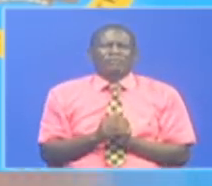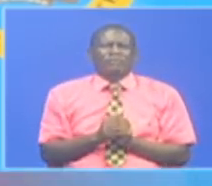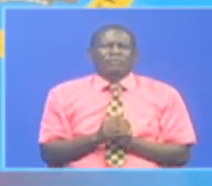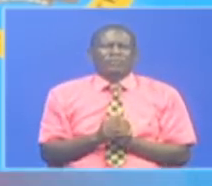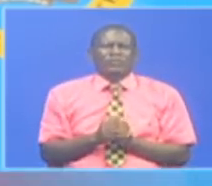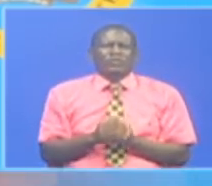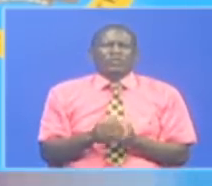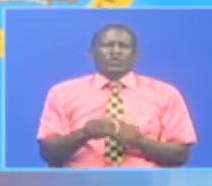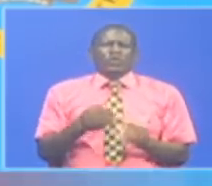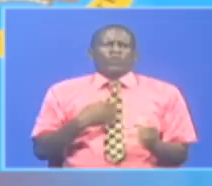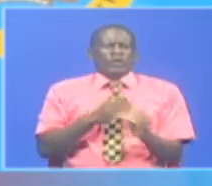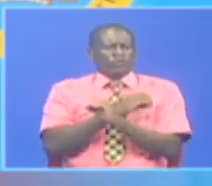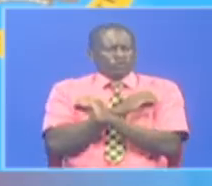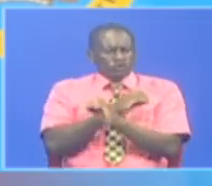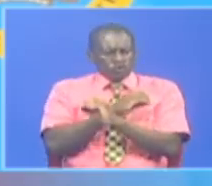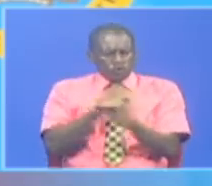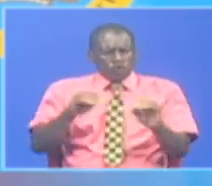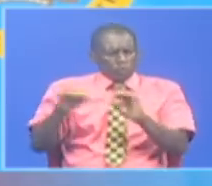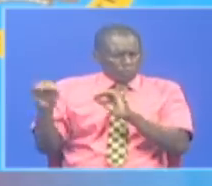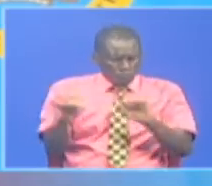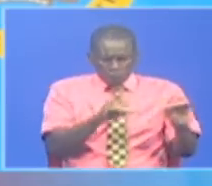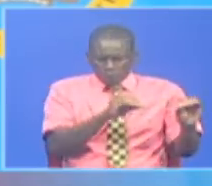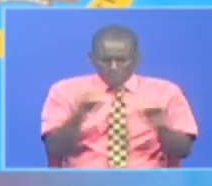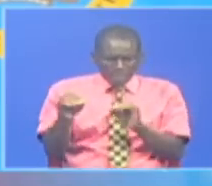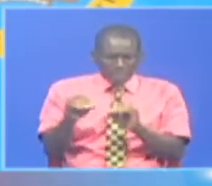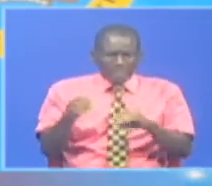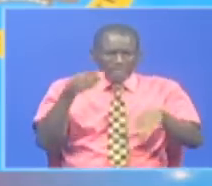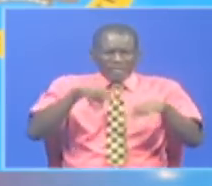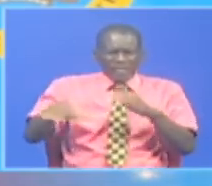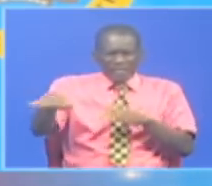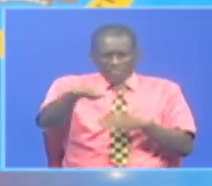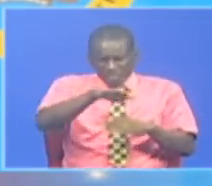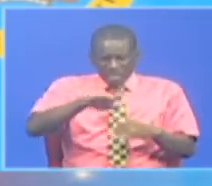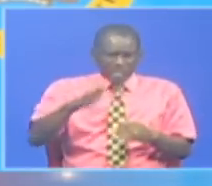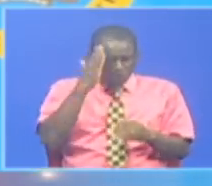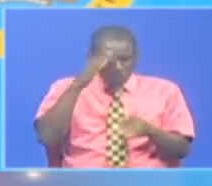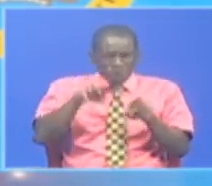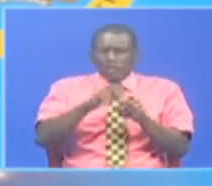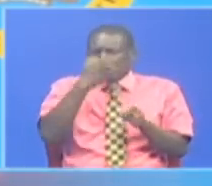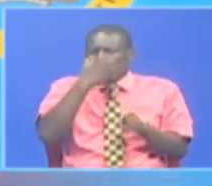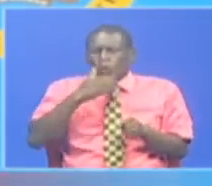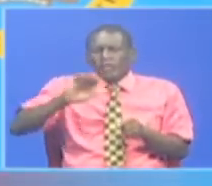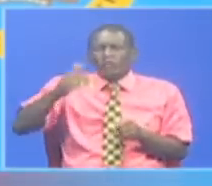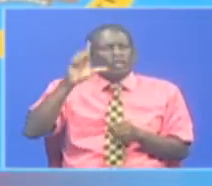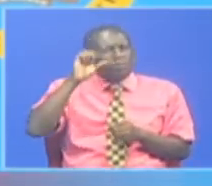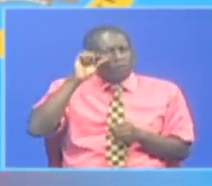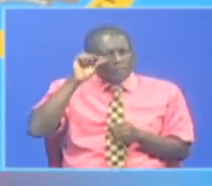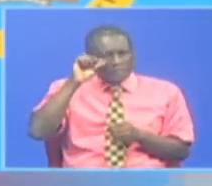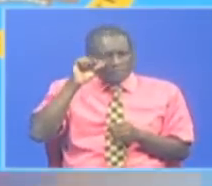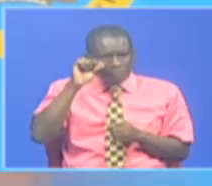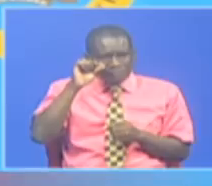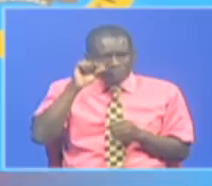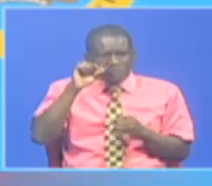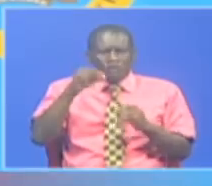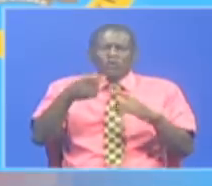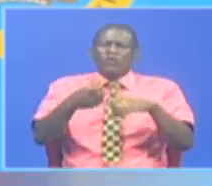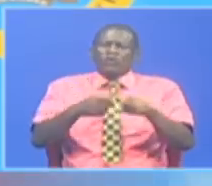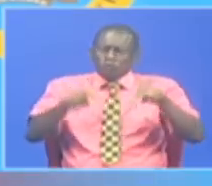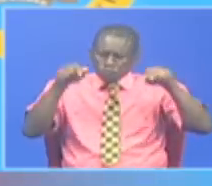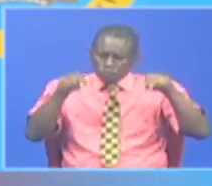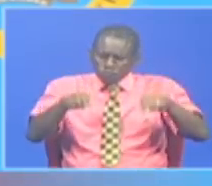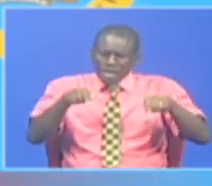There shall be cessation of movement in the area known as Old Town in Mombasa with effect from